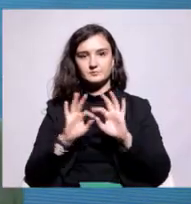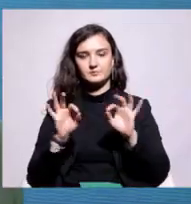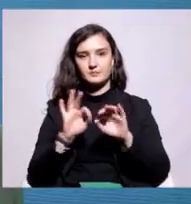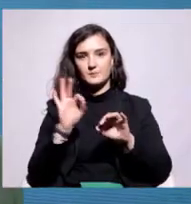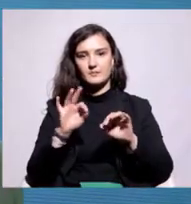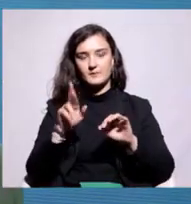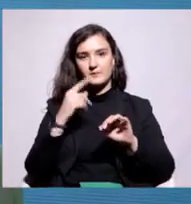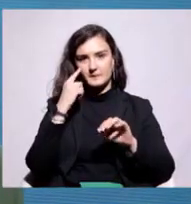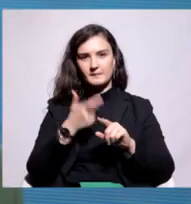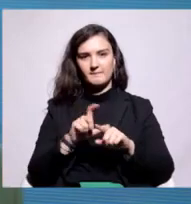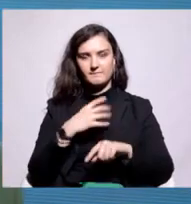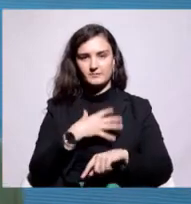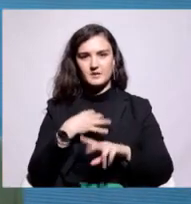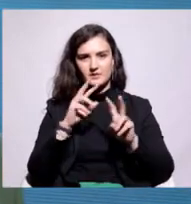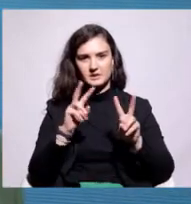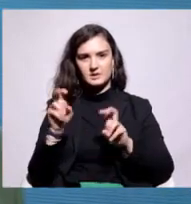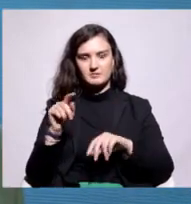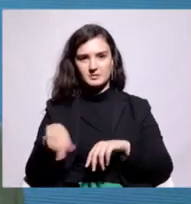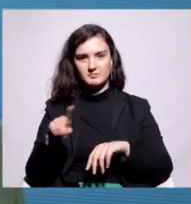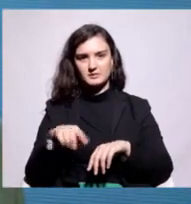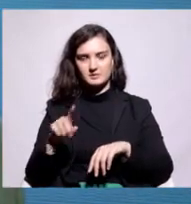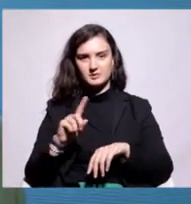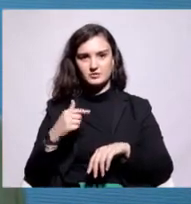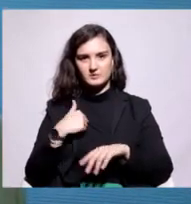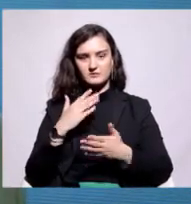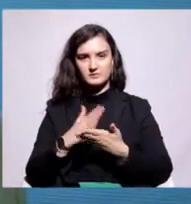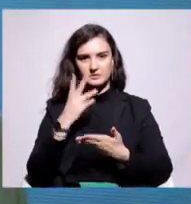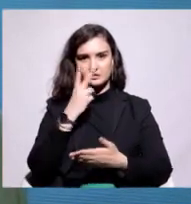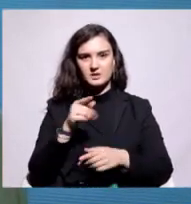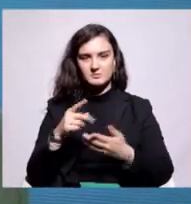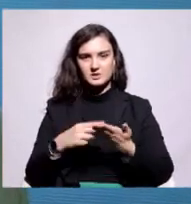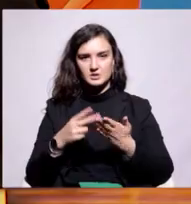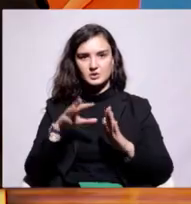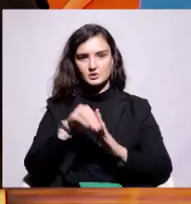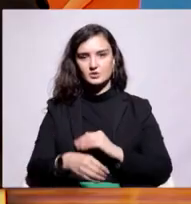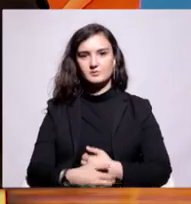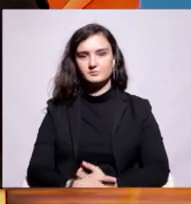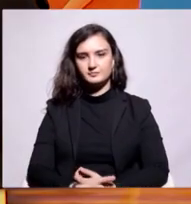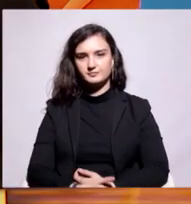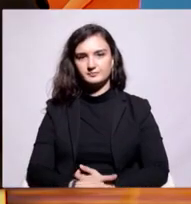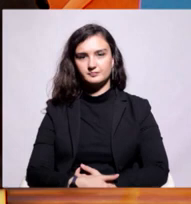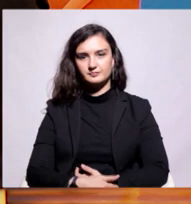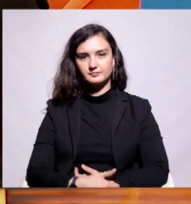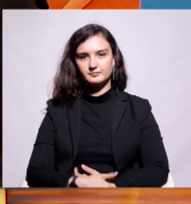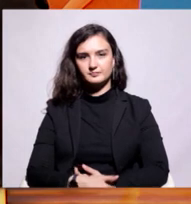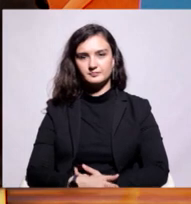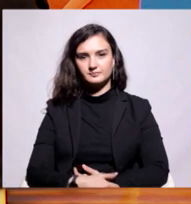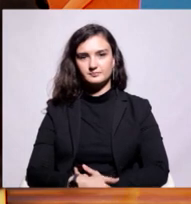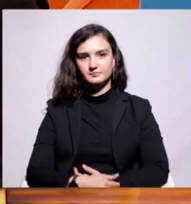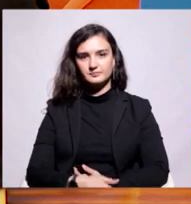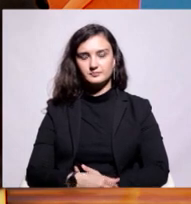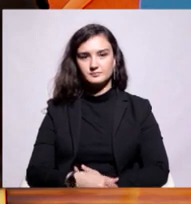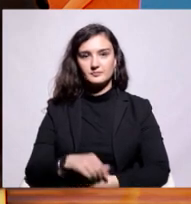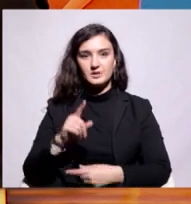And these, I think, are the main themes that we have seen in this book and deserve some